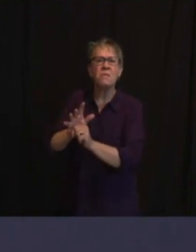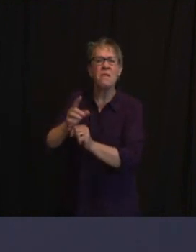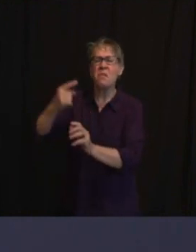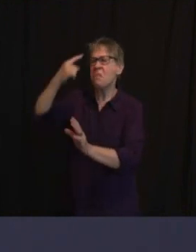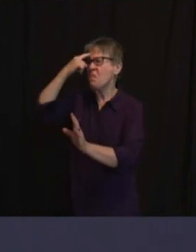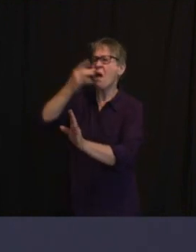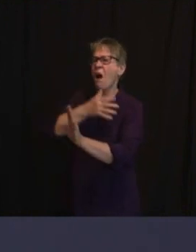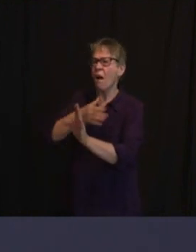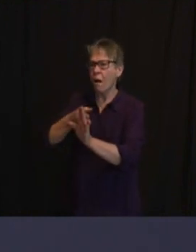Judy or Christina?